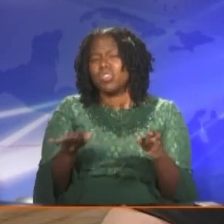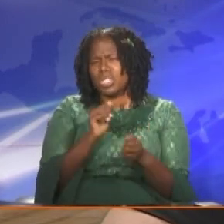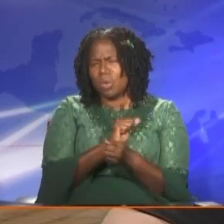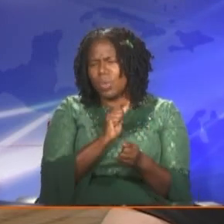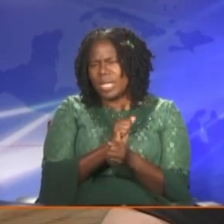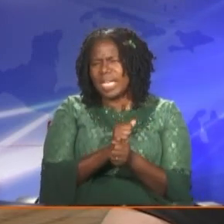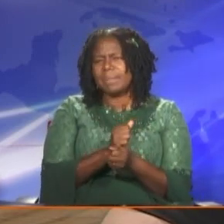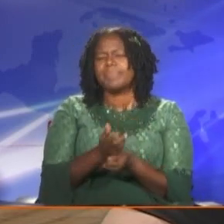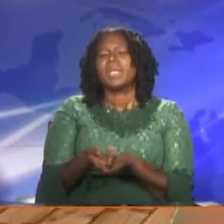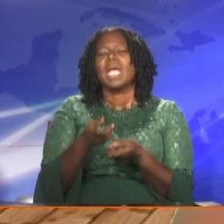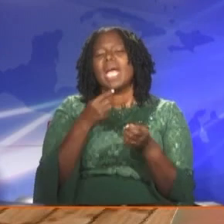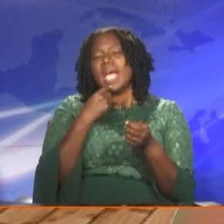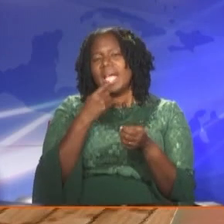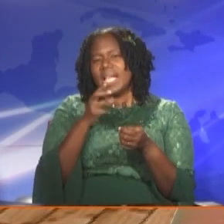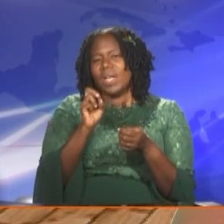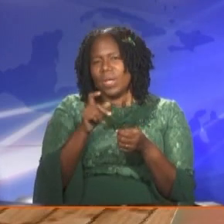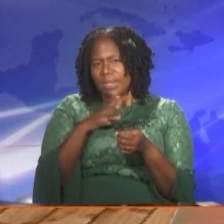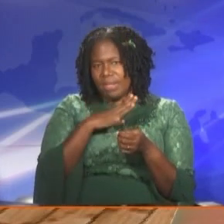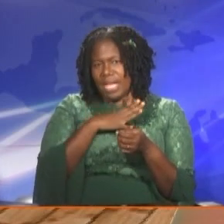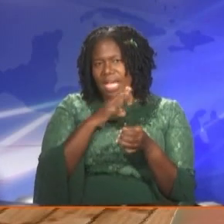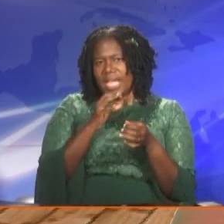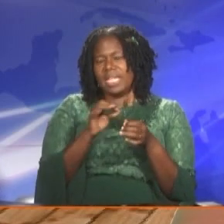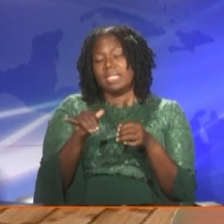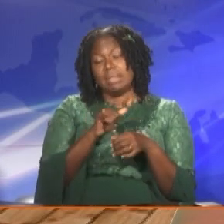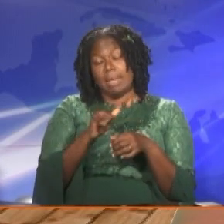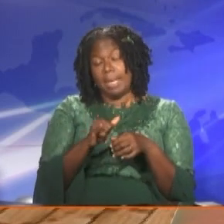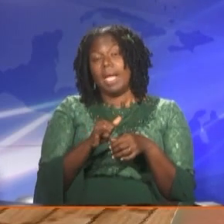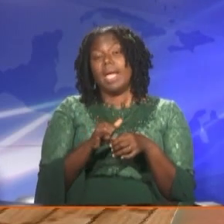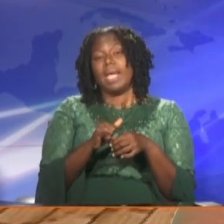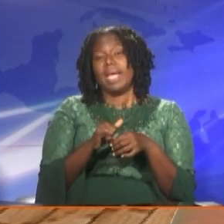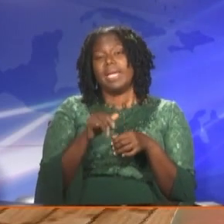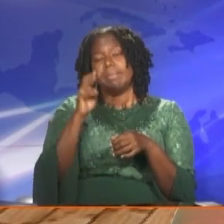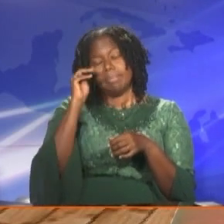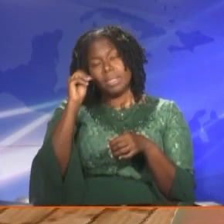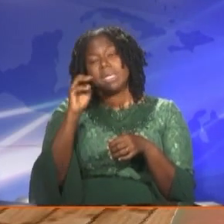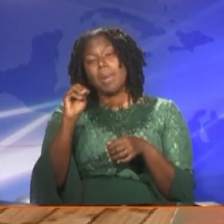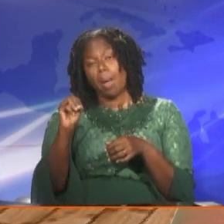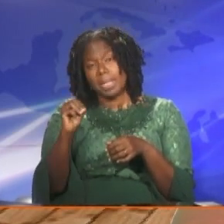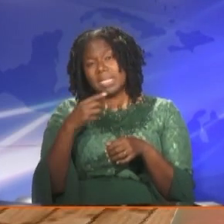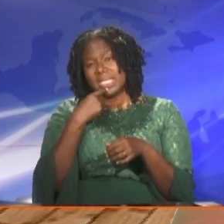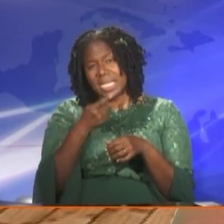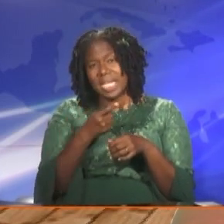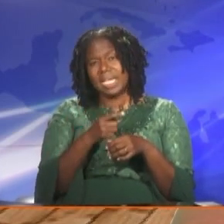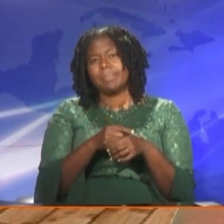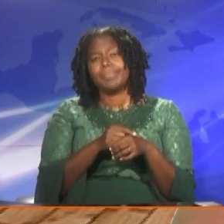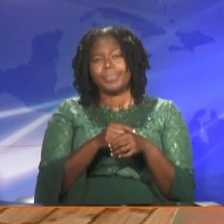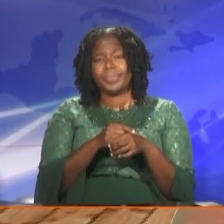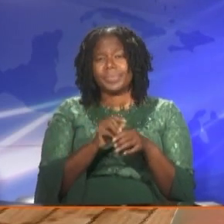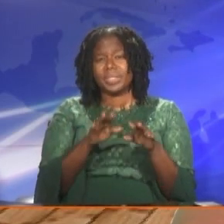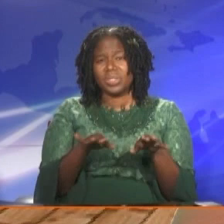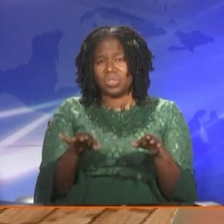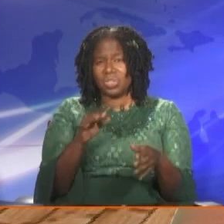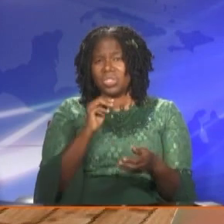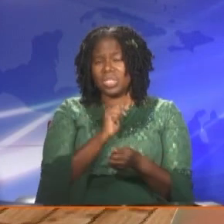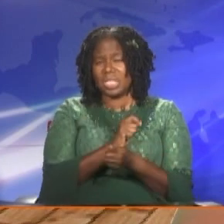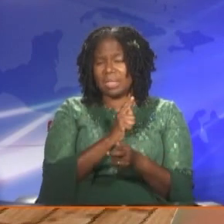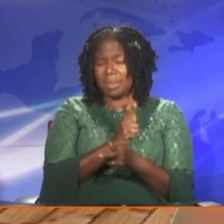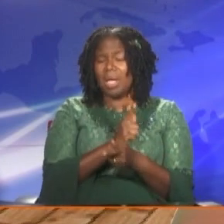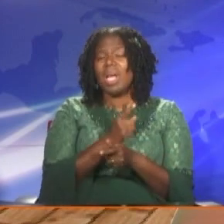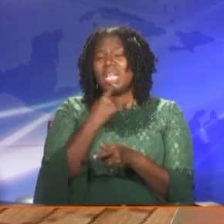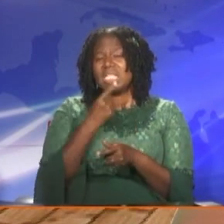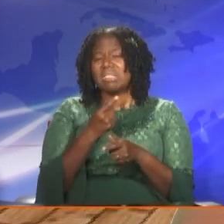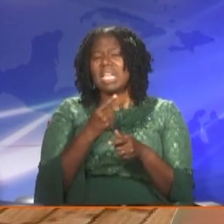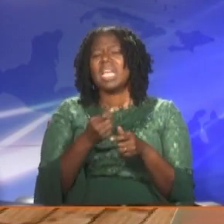Mohammed said, one of the definite results is child labor if poverty is not addressed. Now, that's a red flag again.